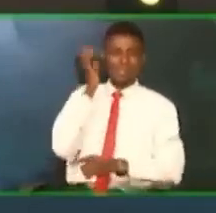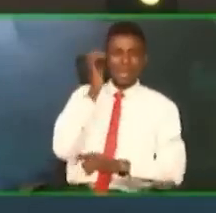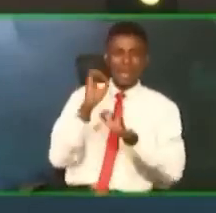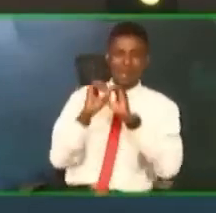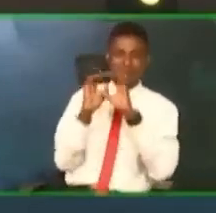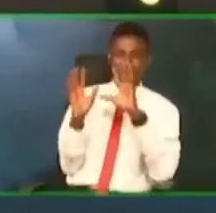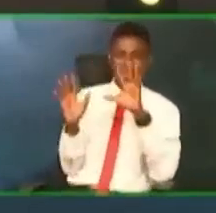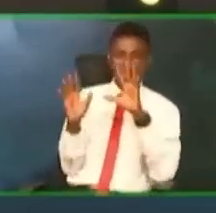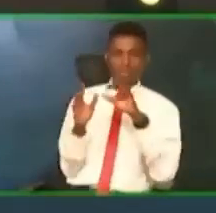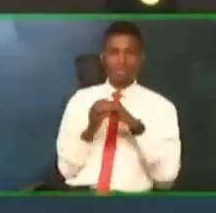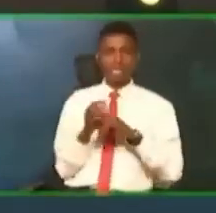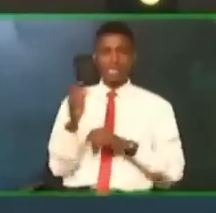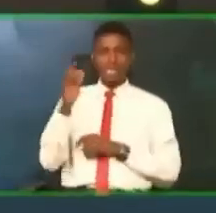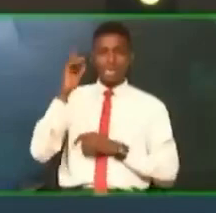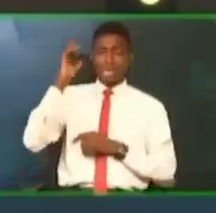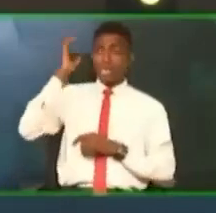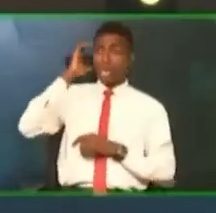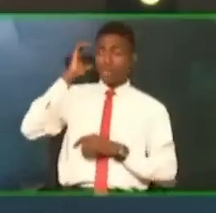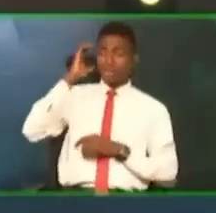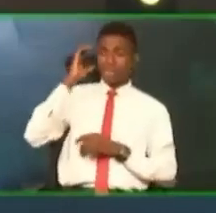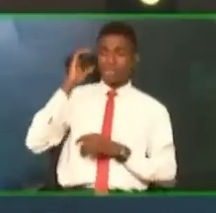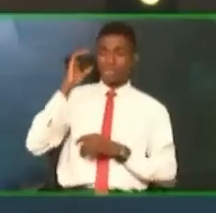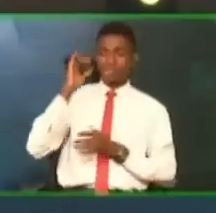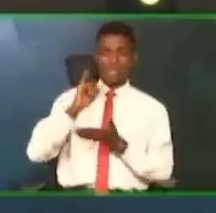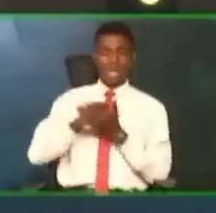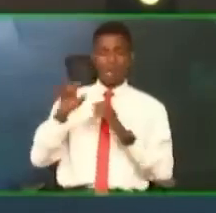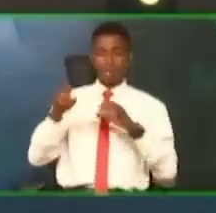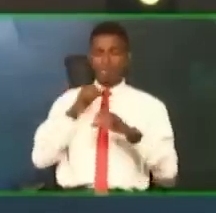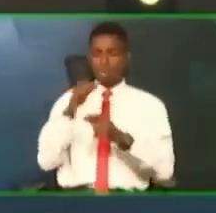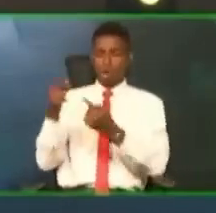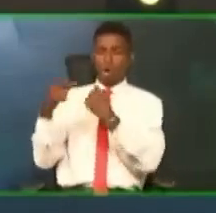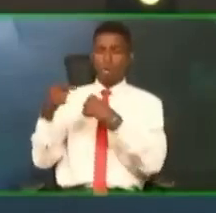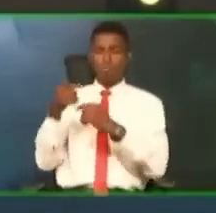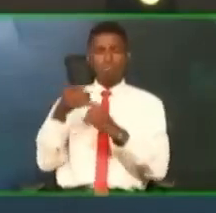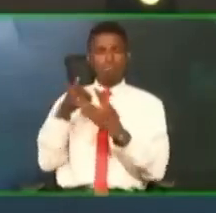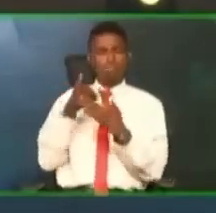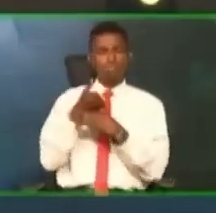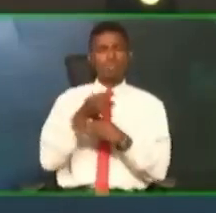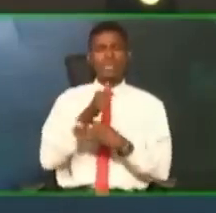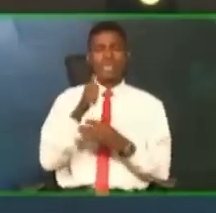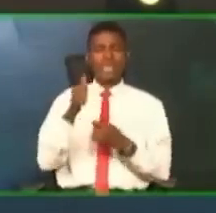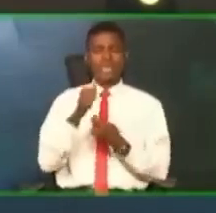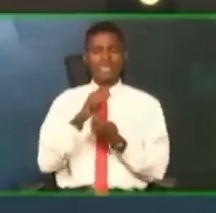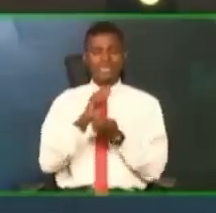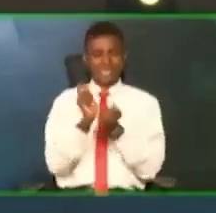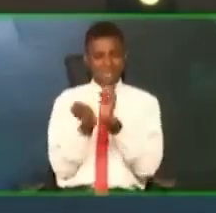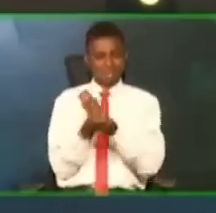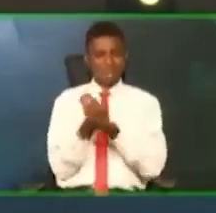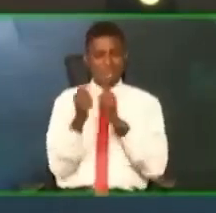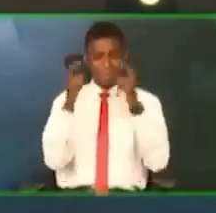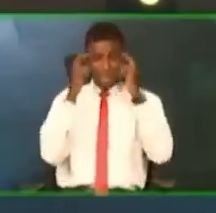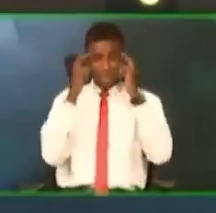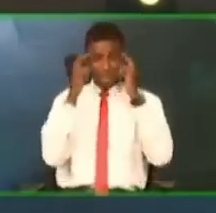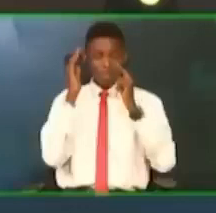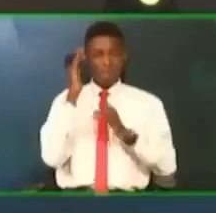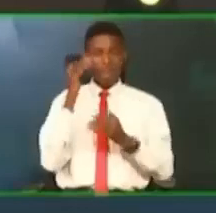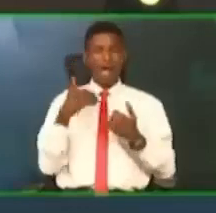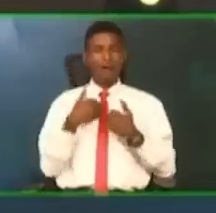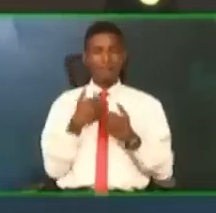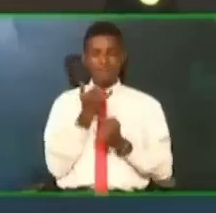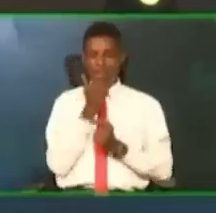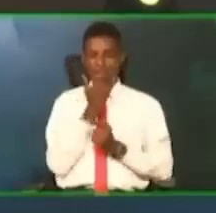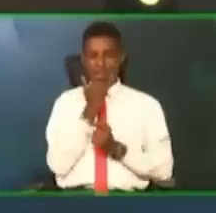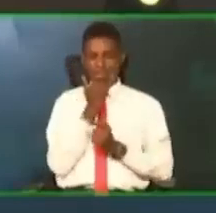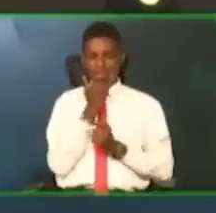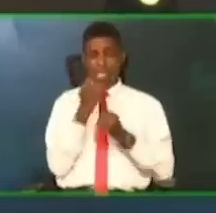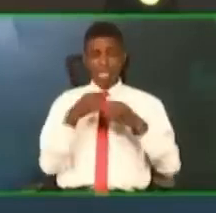Hearing that does not come through a transformed mind will carry a side effect of error,